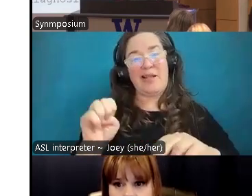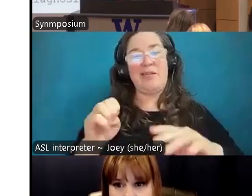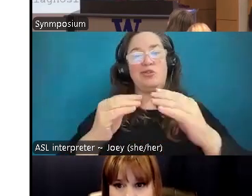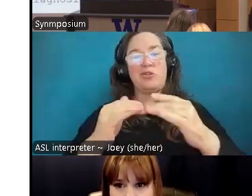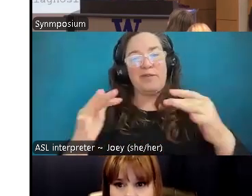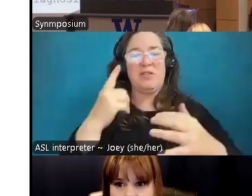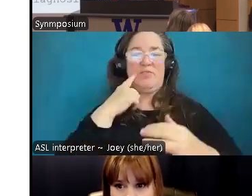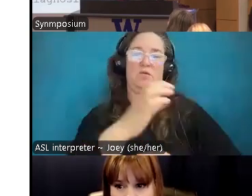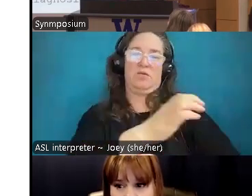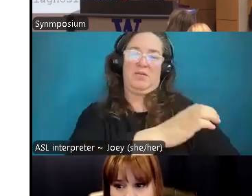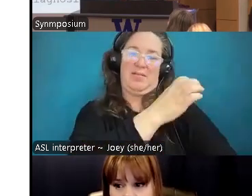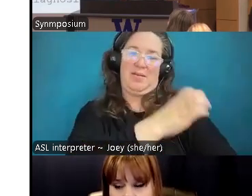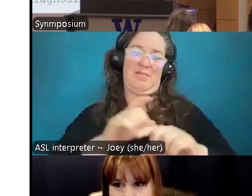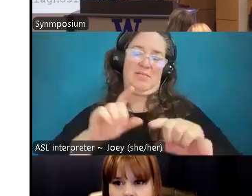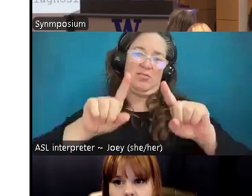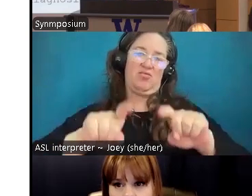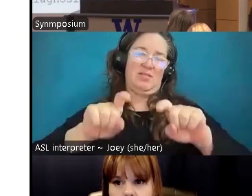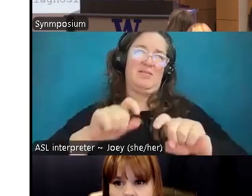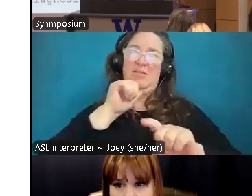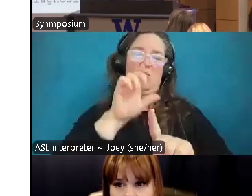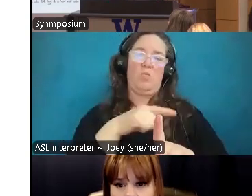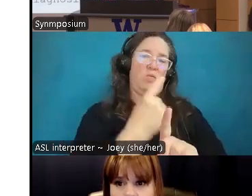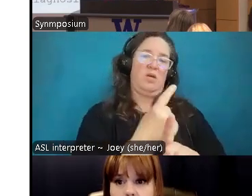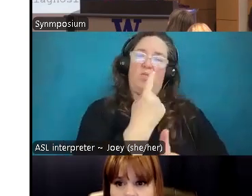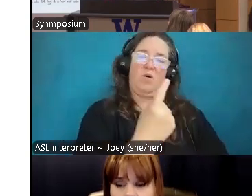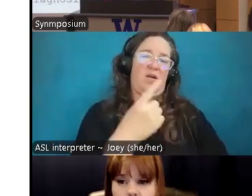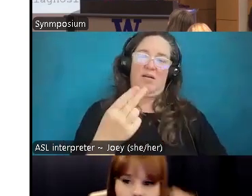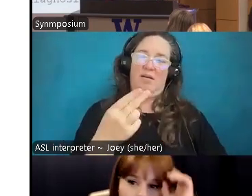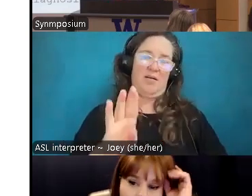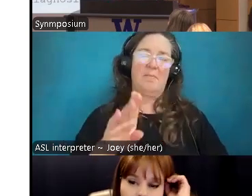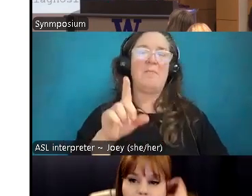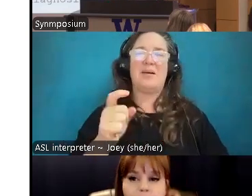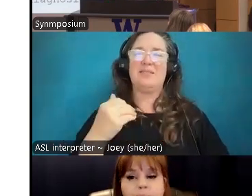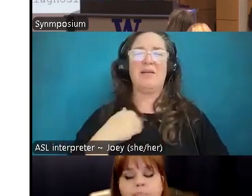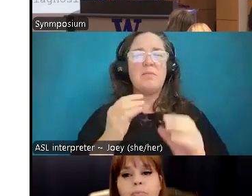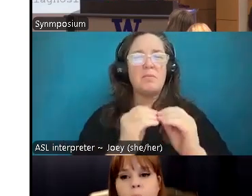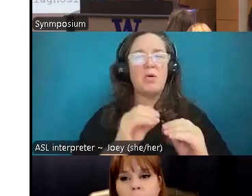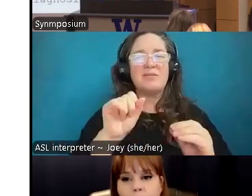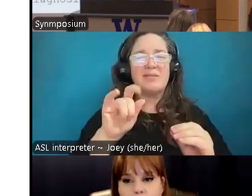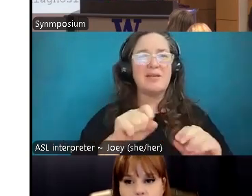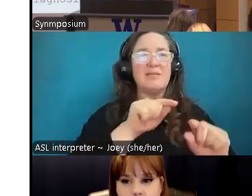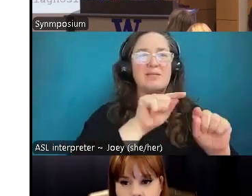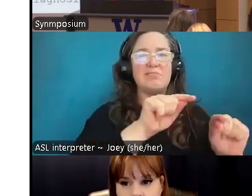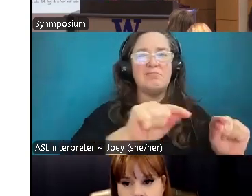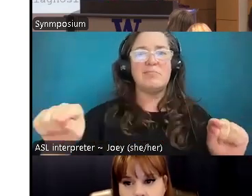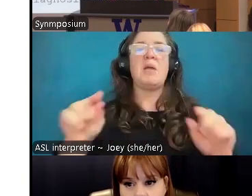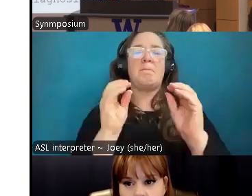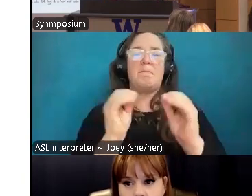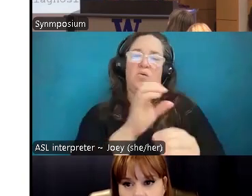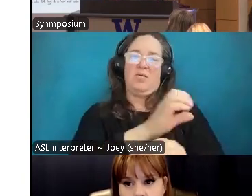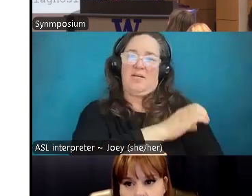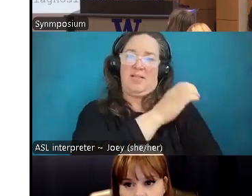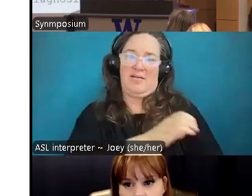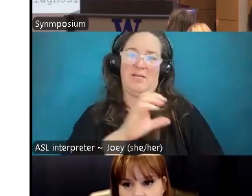one hub for this volume of patients. We need to have more academic sites involved. We need to have more clinical trials. We need to have a diversity